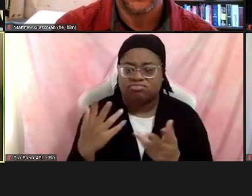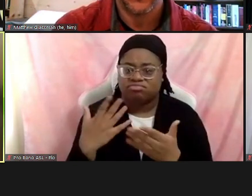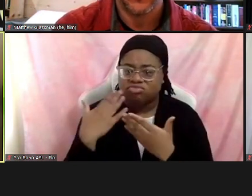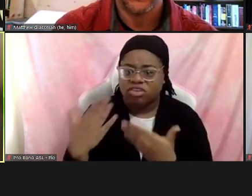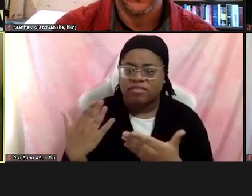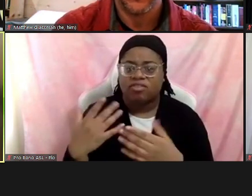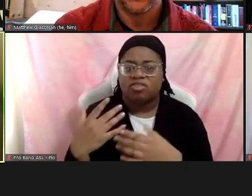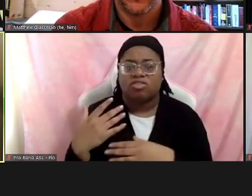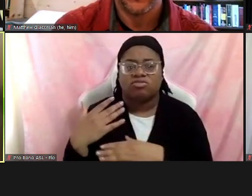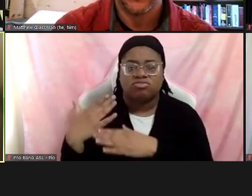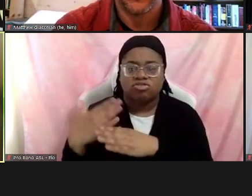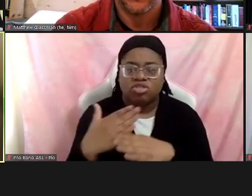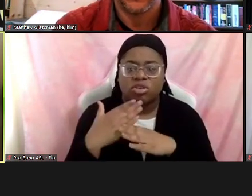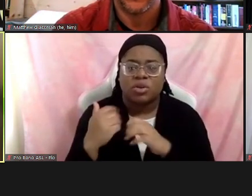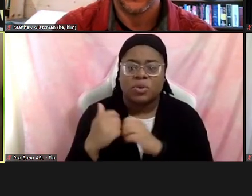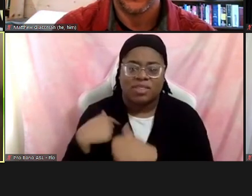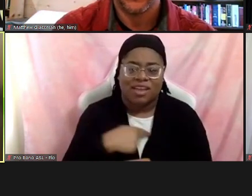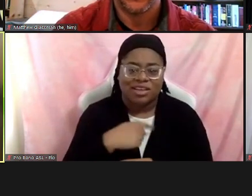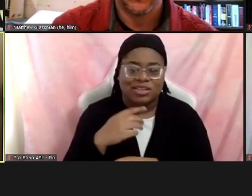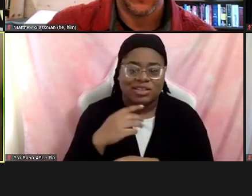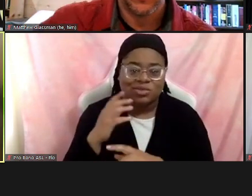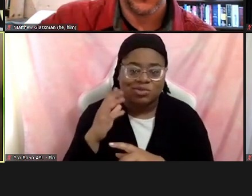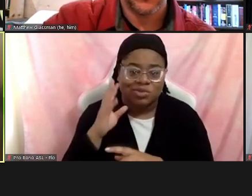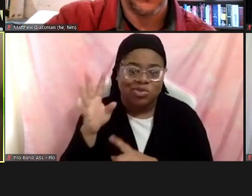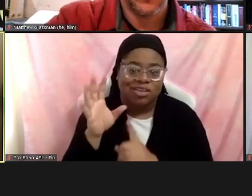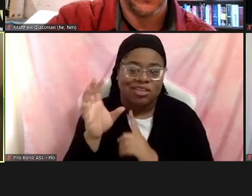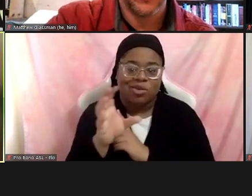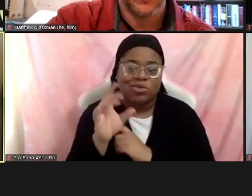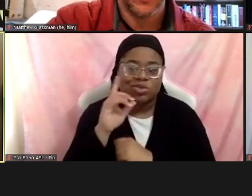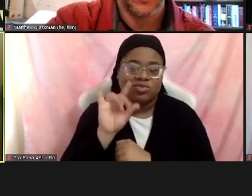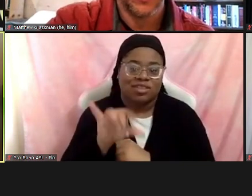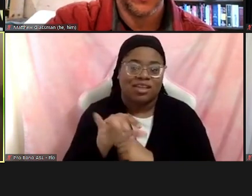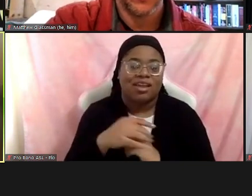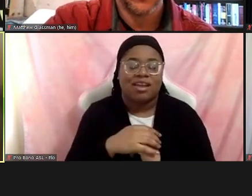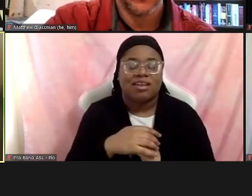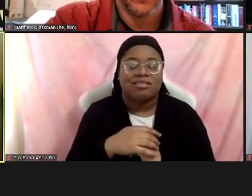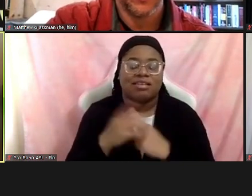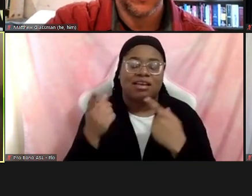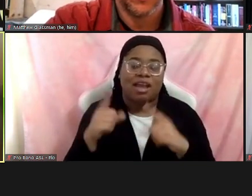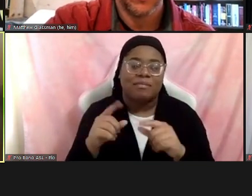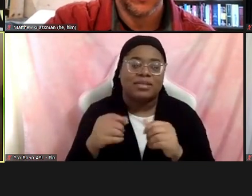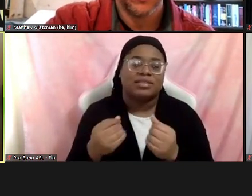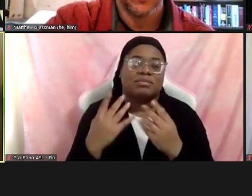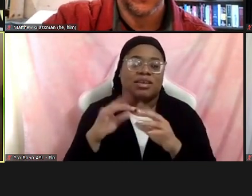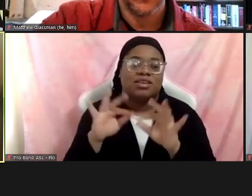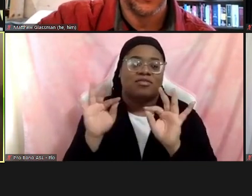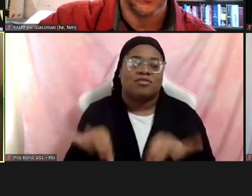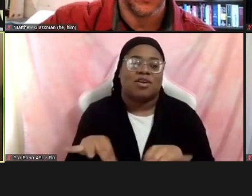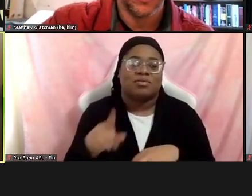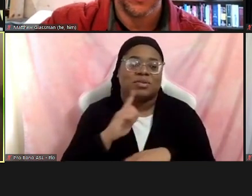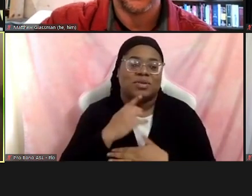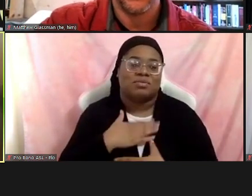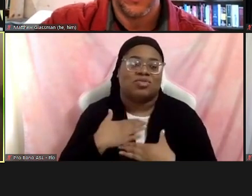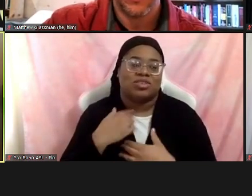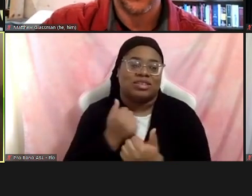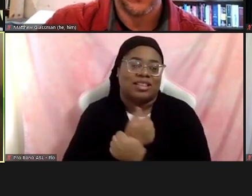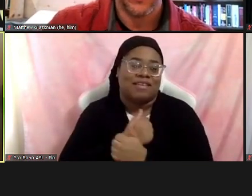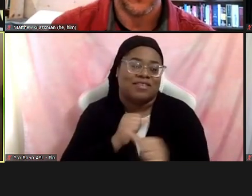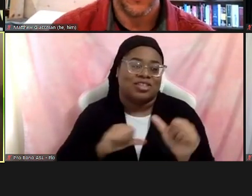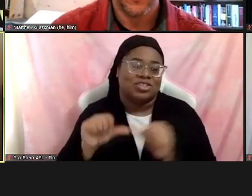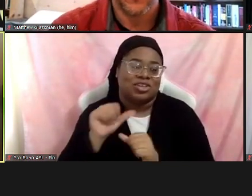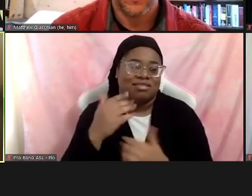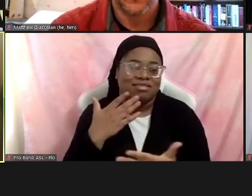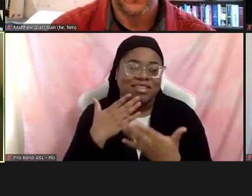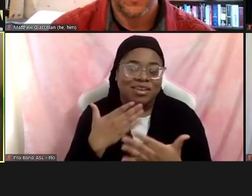building. So it comes in many forms, and it really is a pleasure to love each other. So thank you